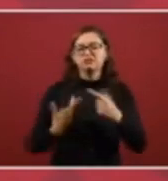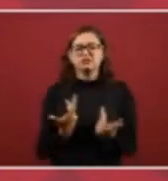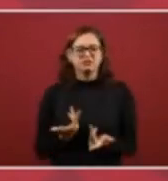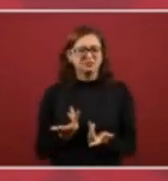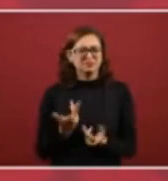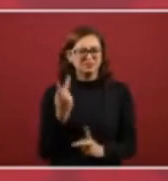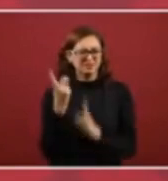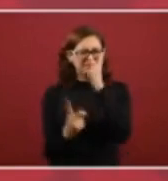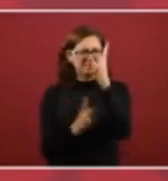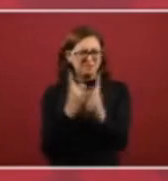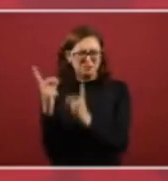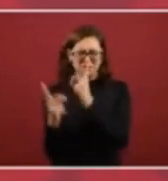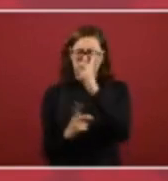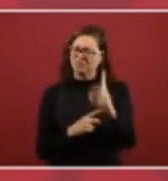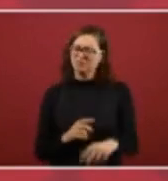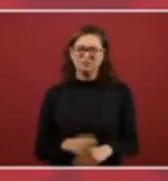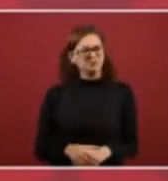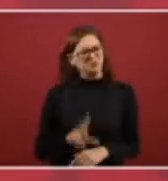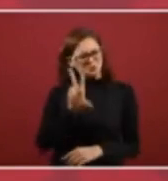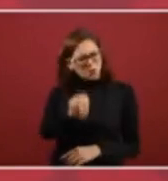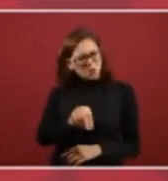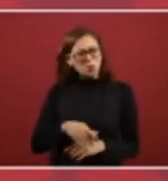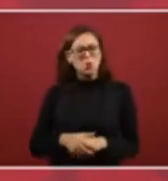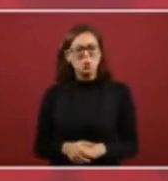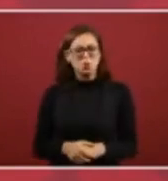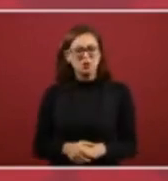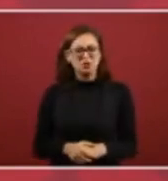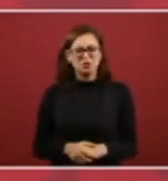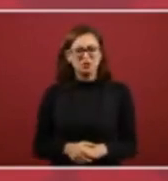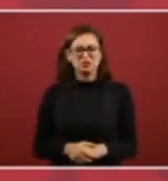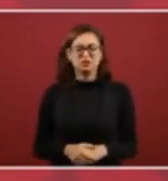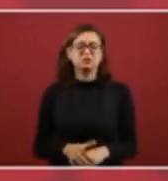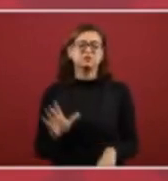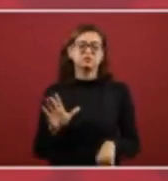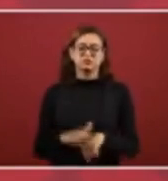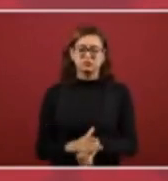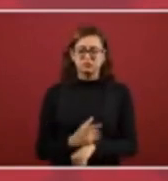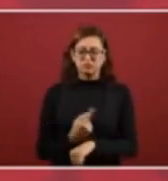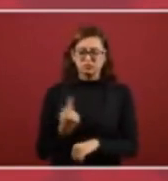espacios deportivos, porque hay la mala